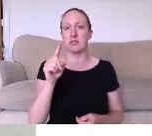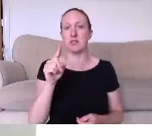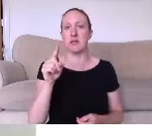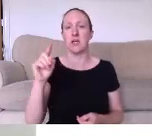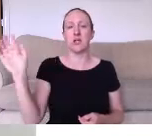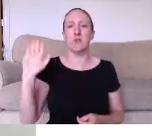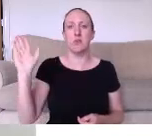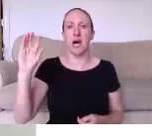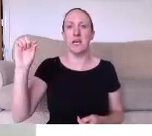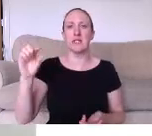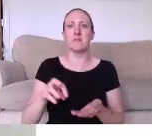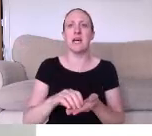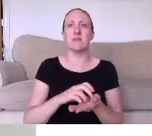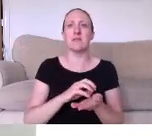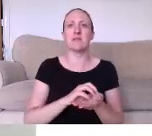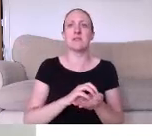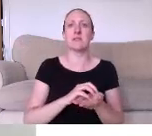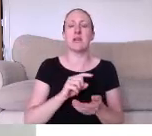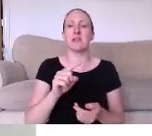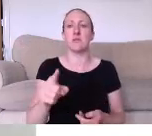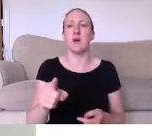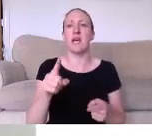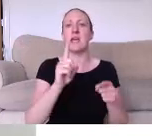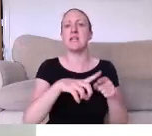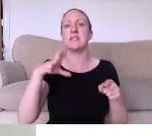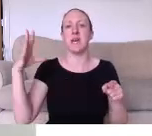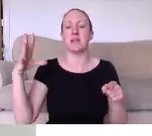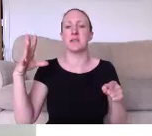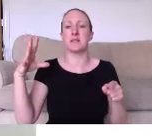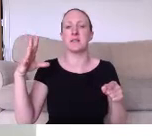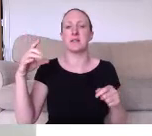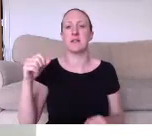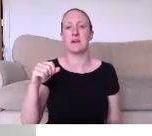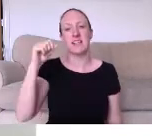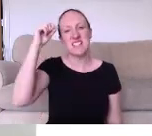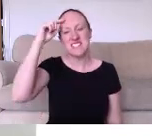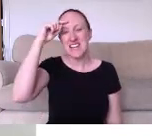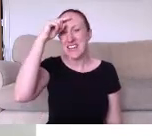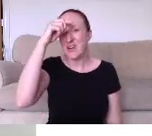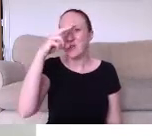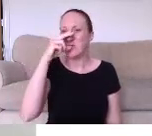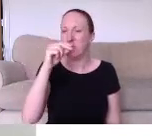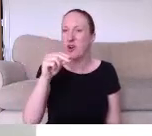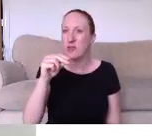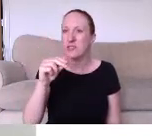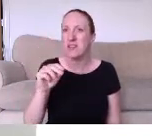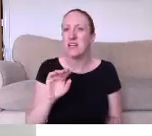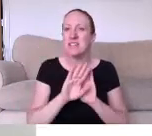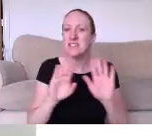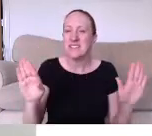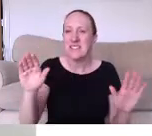said. "Goodbye, little mouse." And away he sped. Silly old